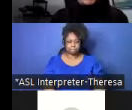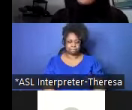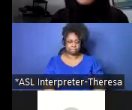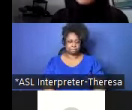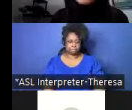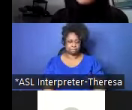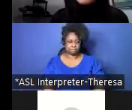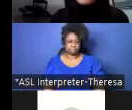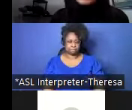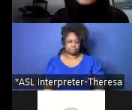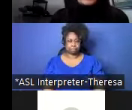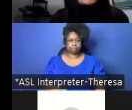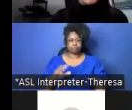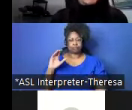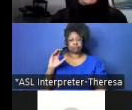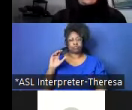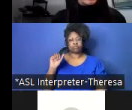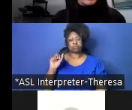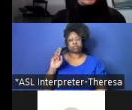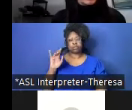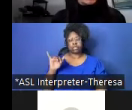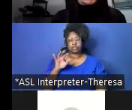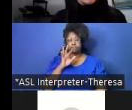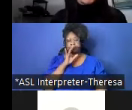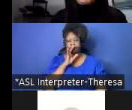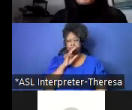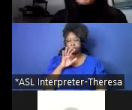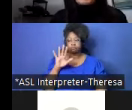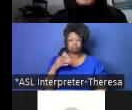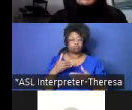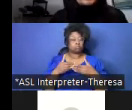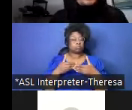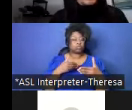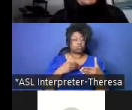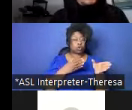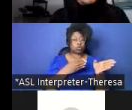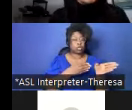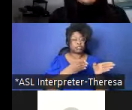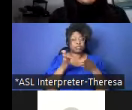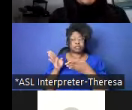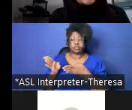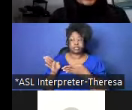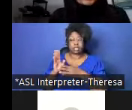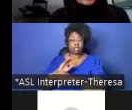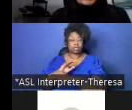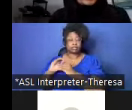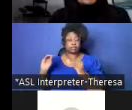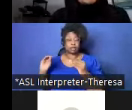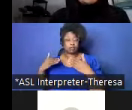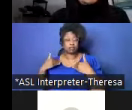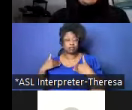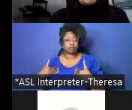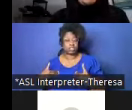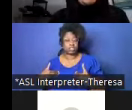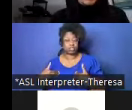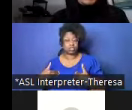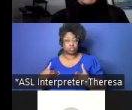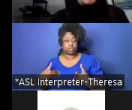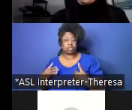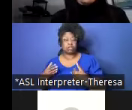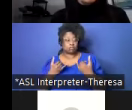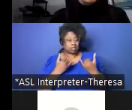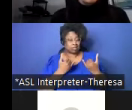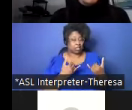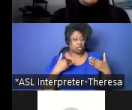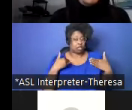So before we move into the non-physical, any questions or comments about the physical solutions that Russ